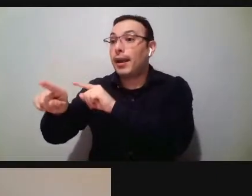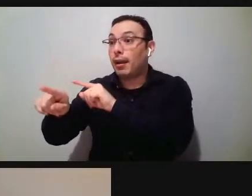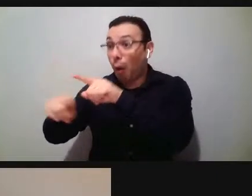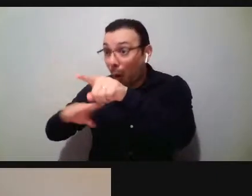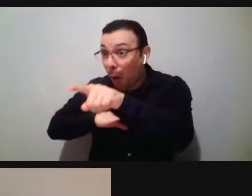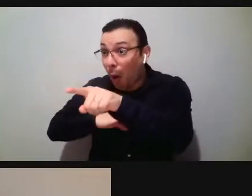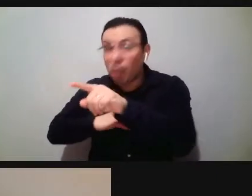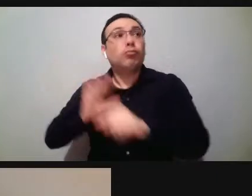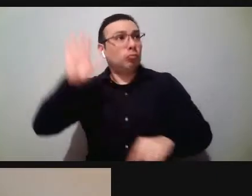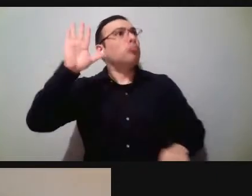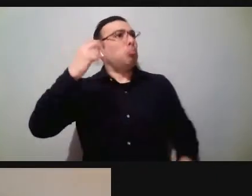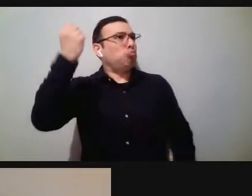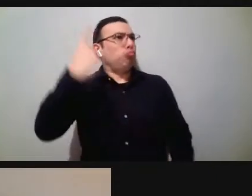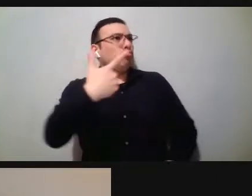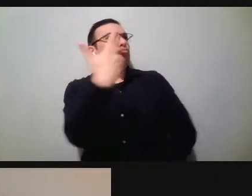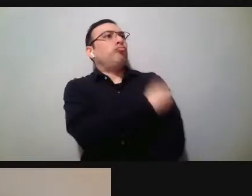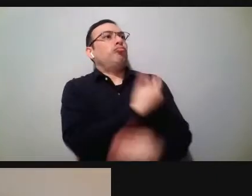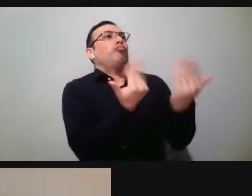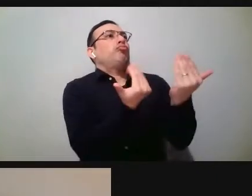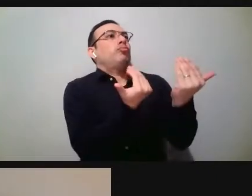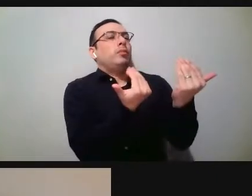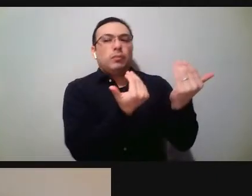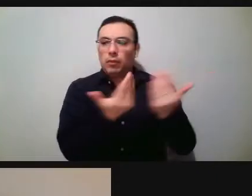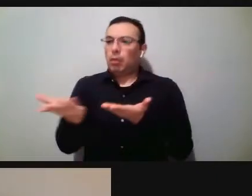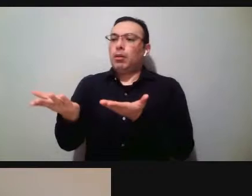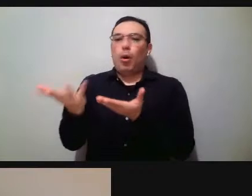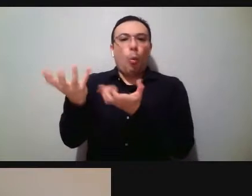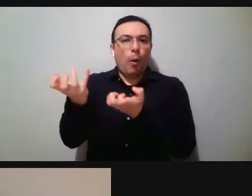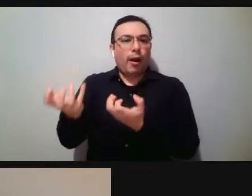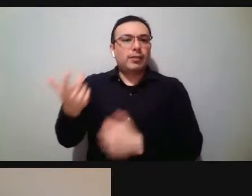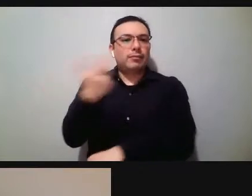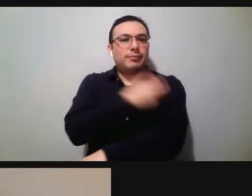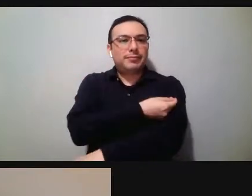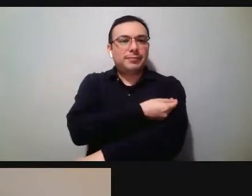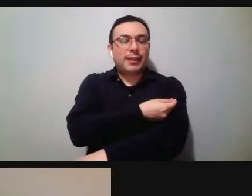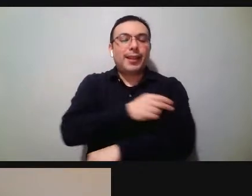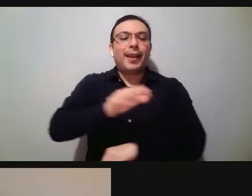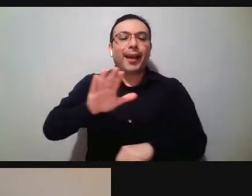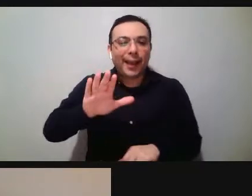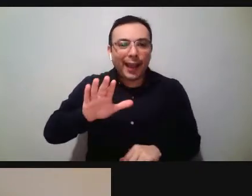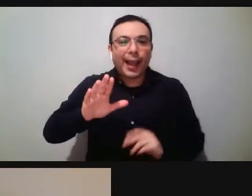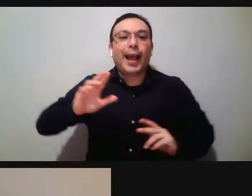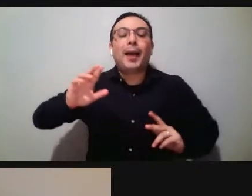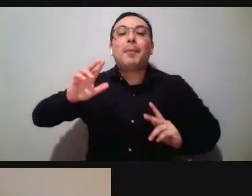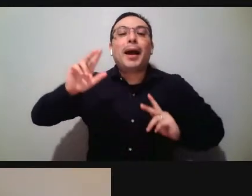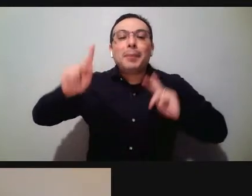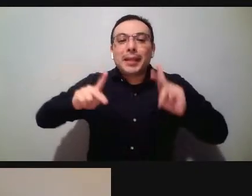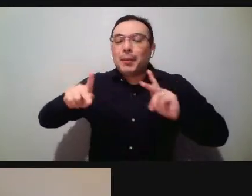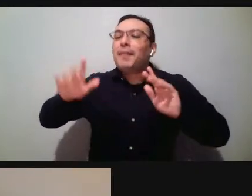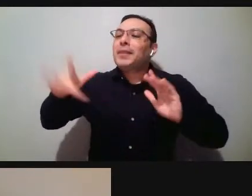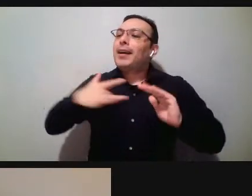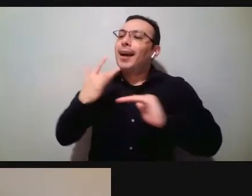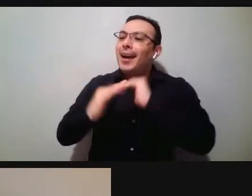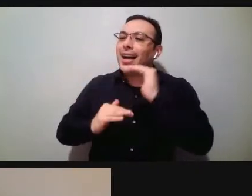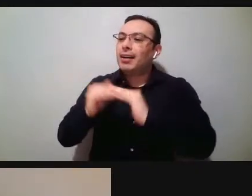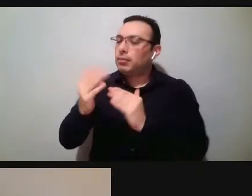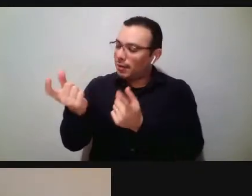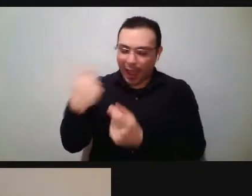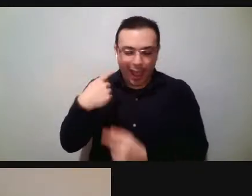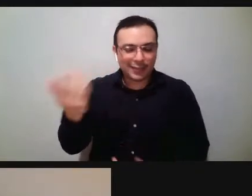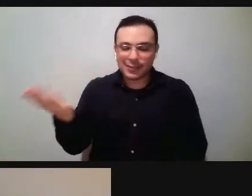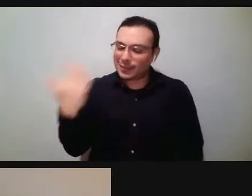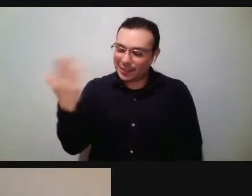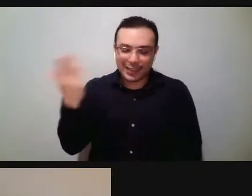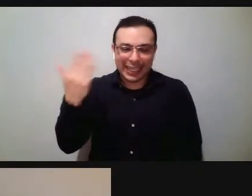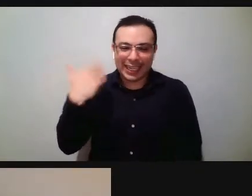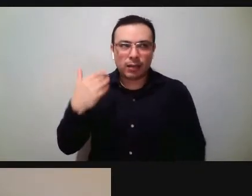vaccine. But people have to know that any question that they have is okay, and that people are going to answer it